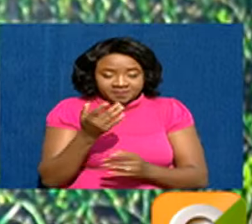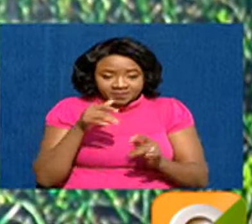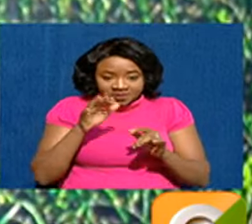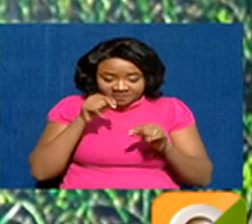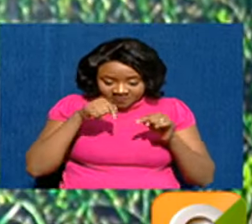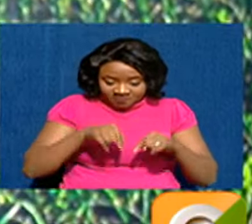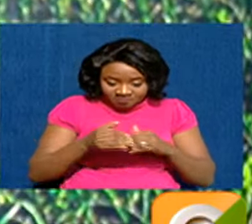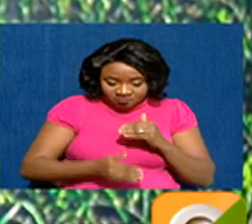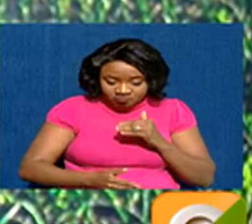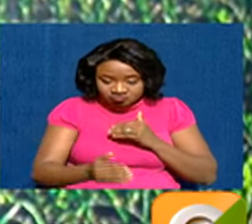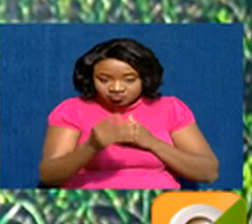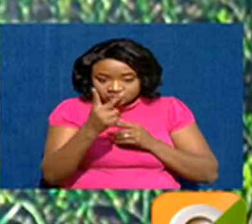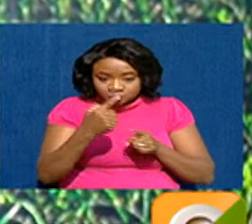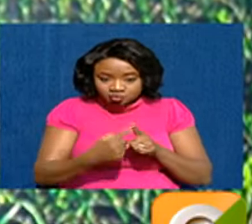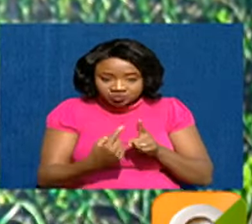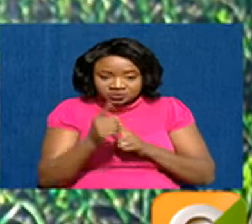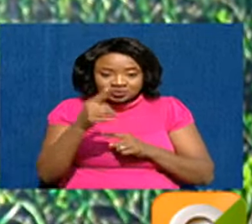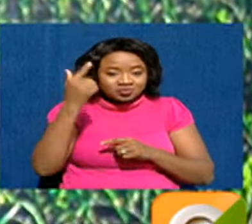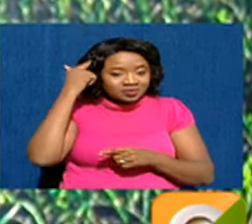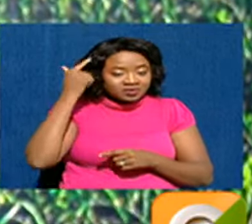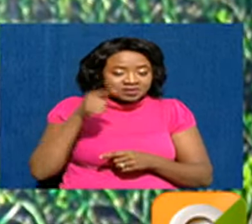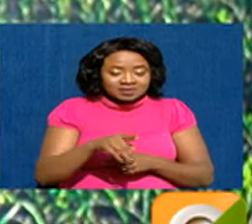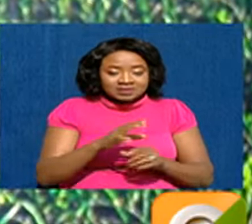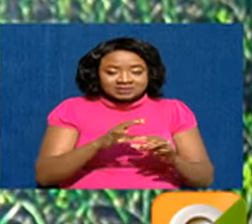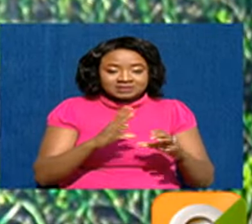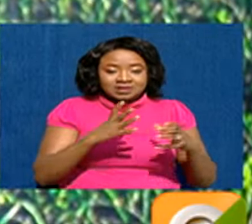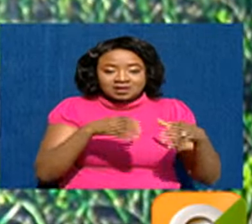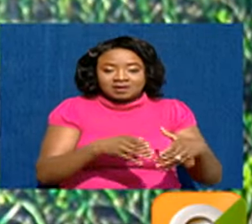now, 2 years from now, where will Inua Mkulima be?